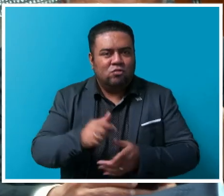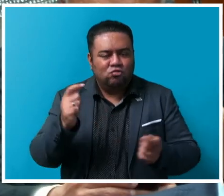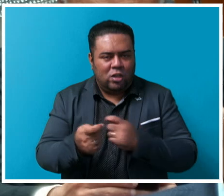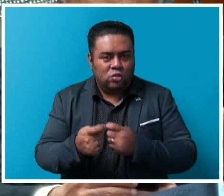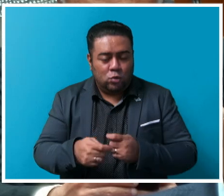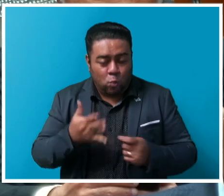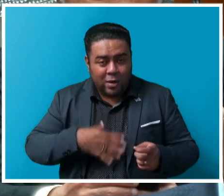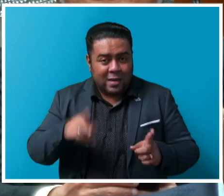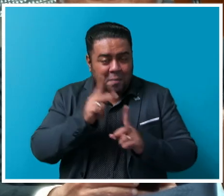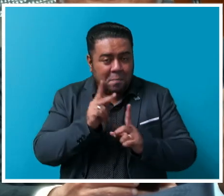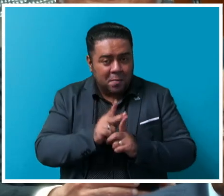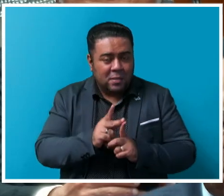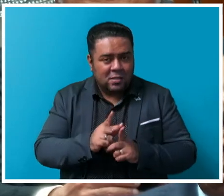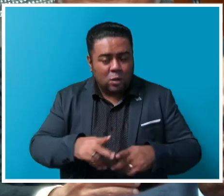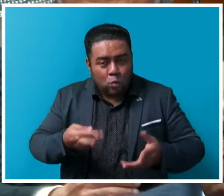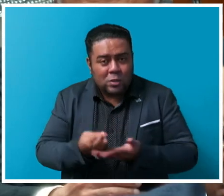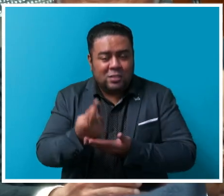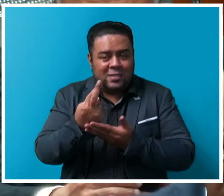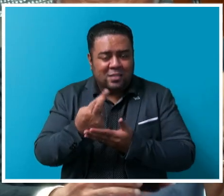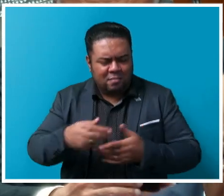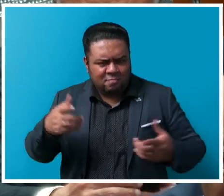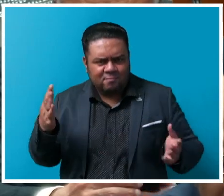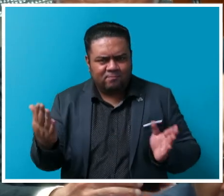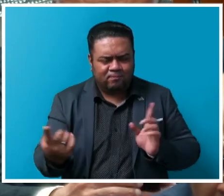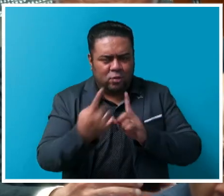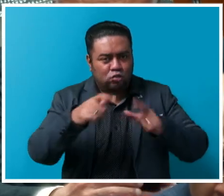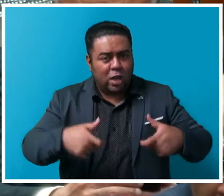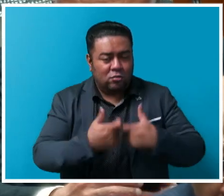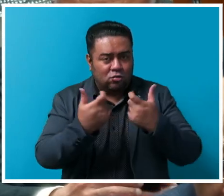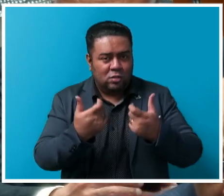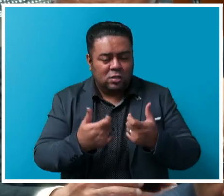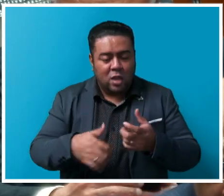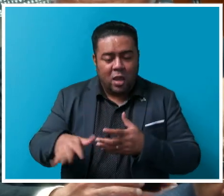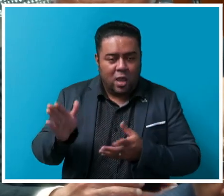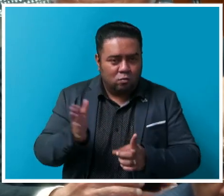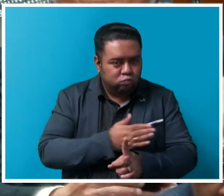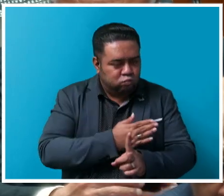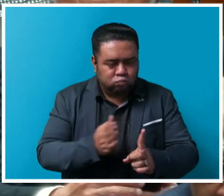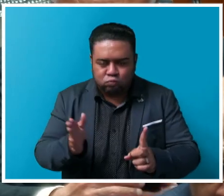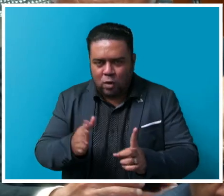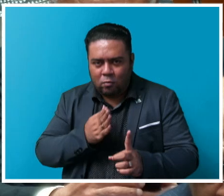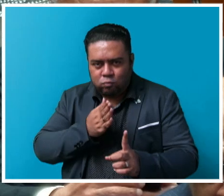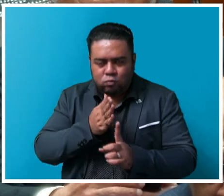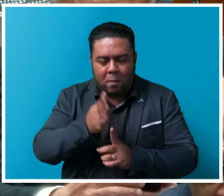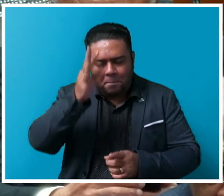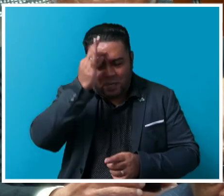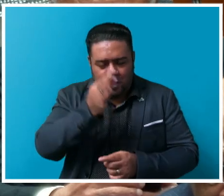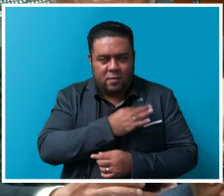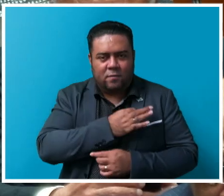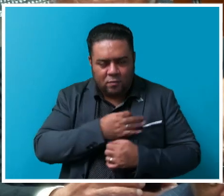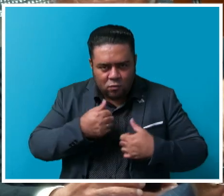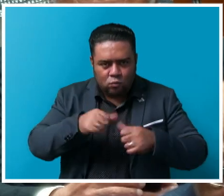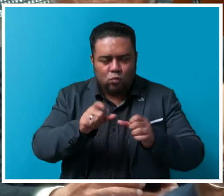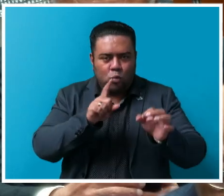purpose, resilience in the face of challenges, and an unwavering belief in our collective potential to transform